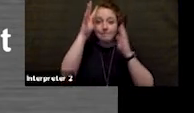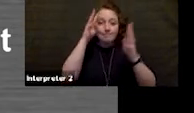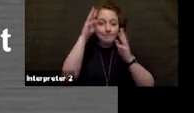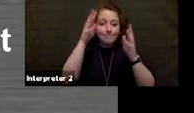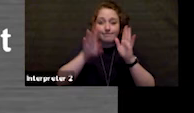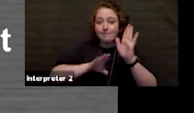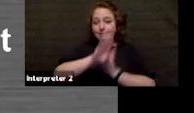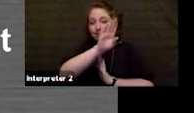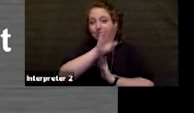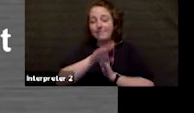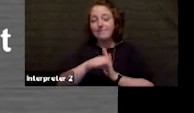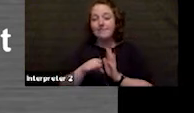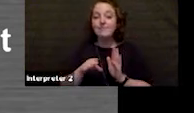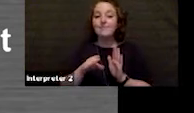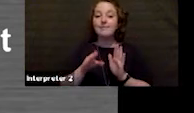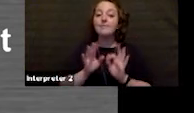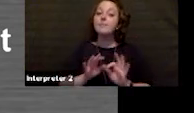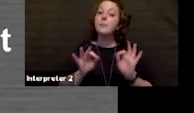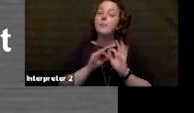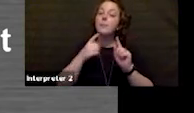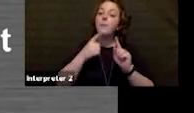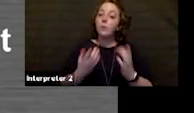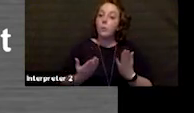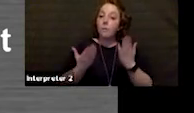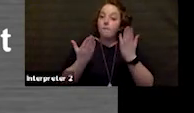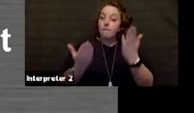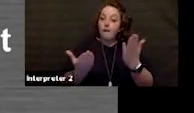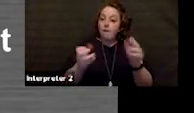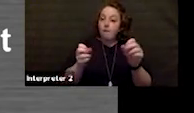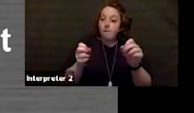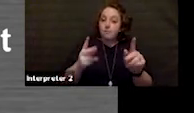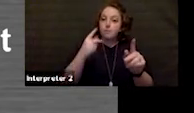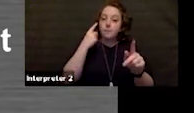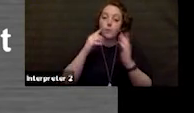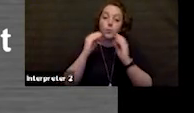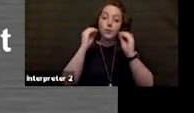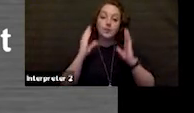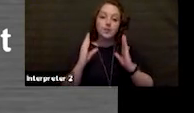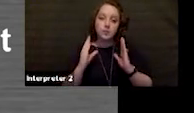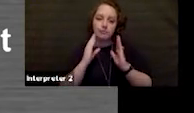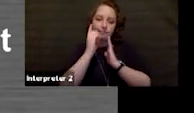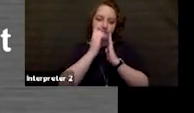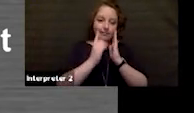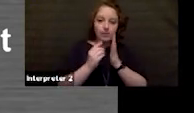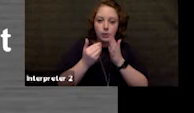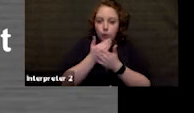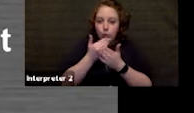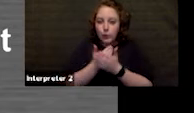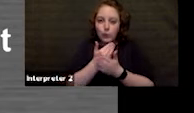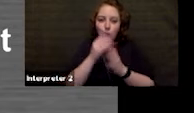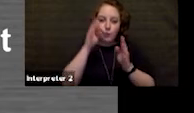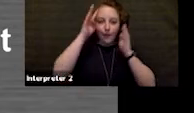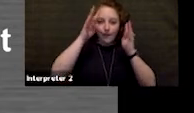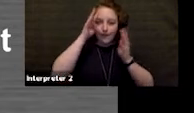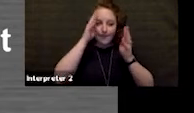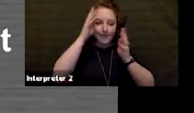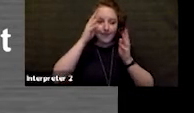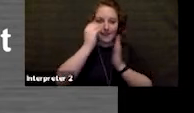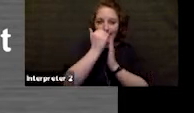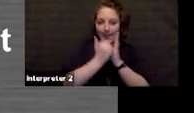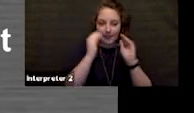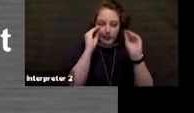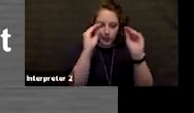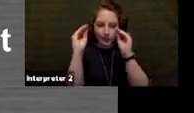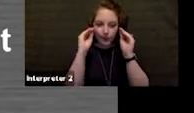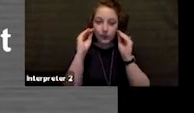offering the opportunity for teachers to design those innovative lessons and for our students to really engage in learning in a